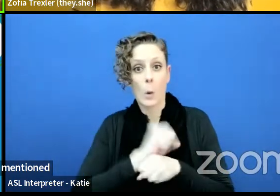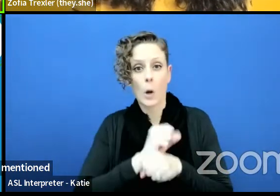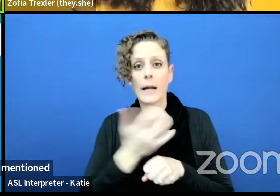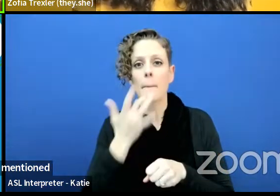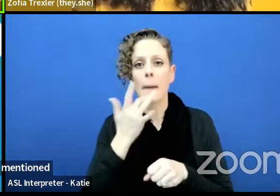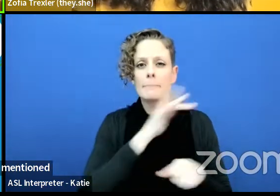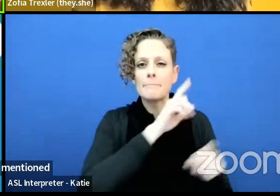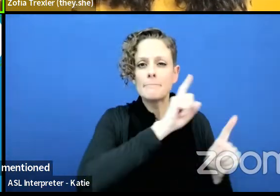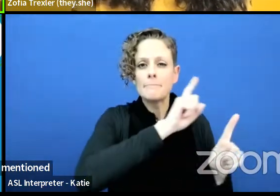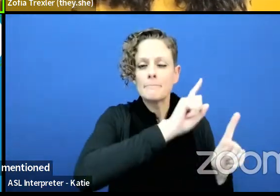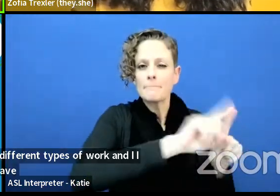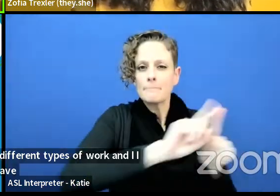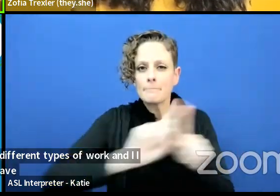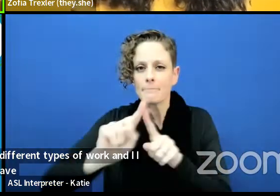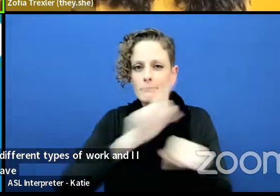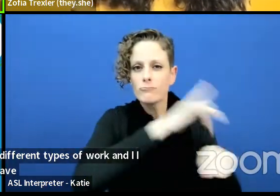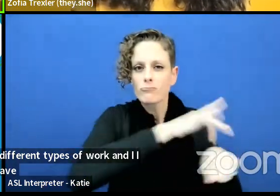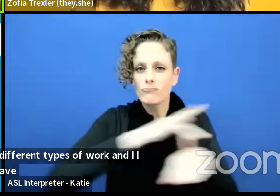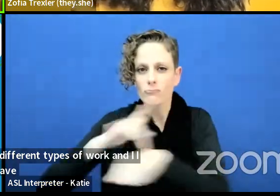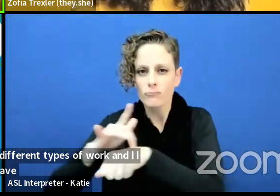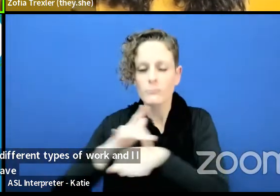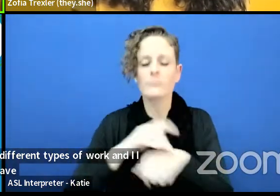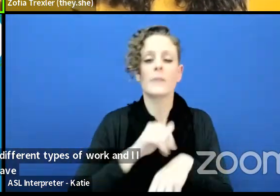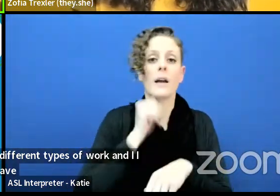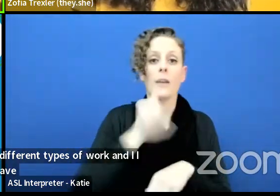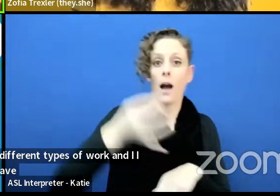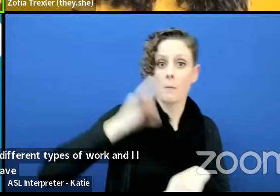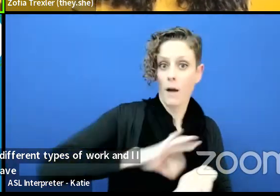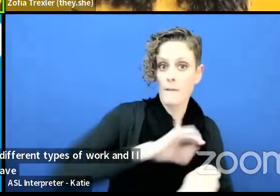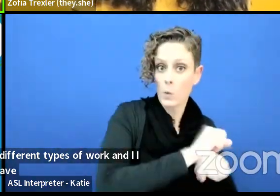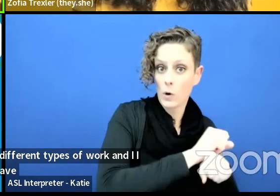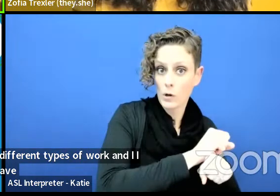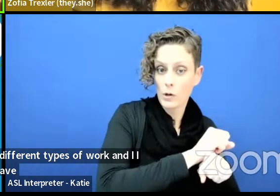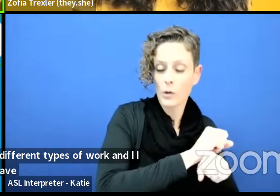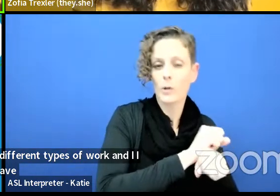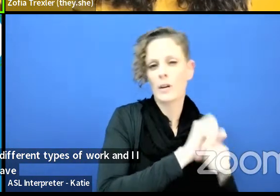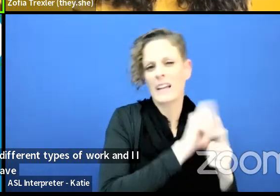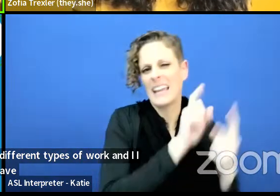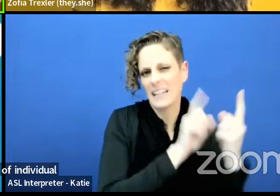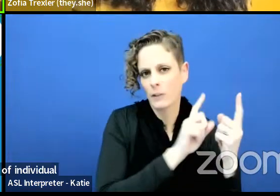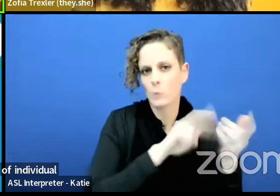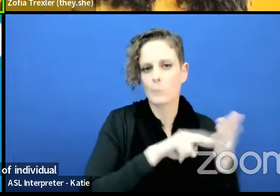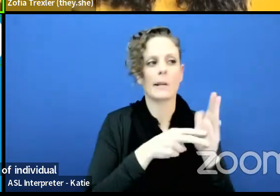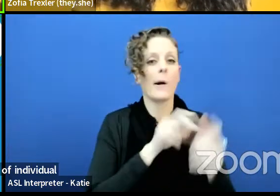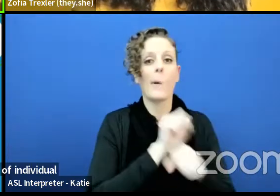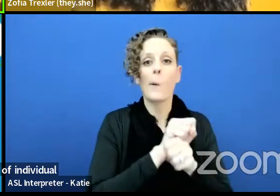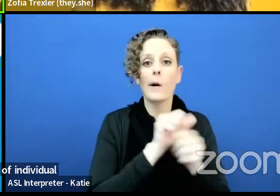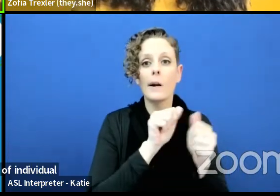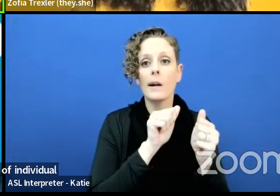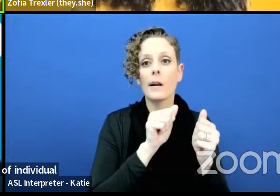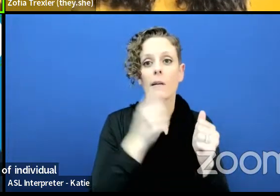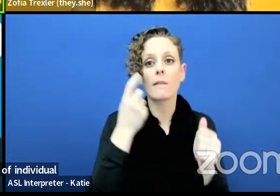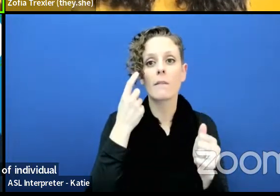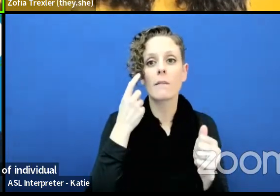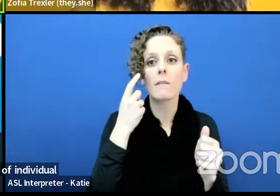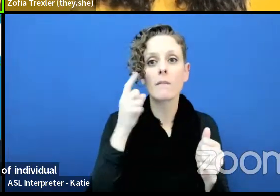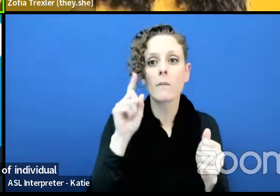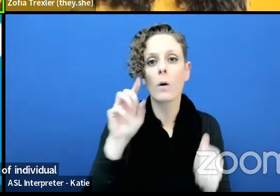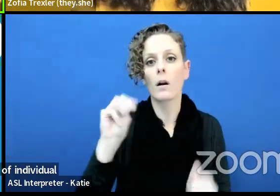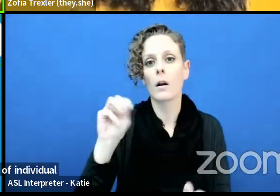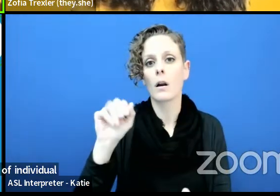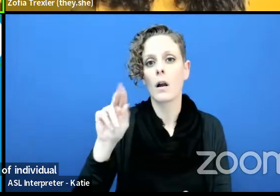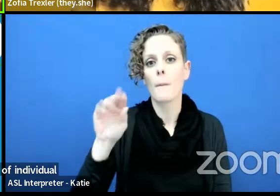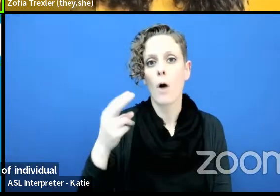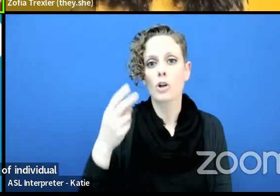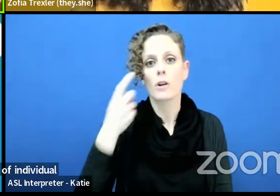have done a lot of individual nonprofit work, whether that being working with March for Our Lives, working with different immigration